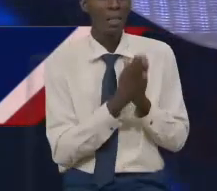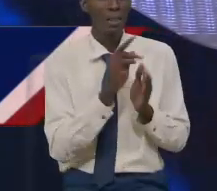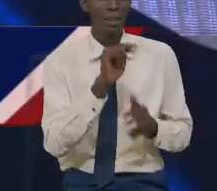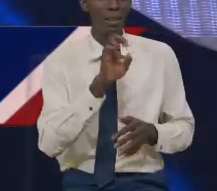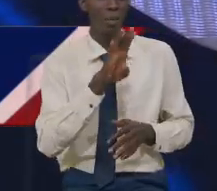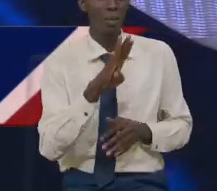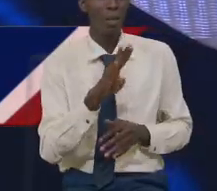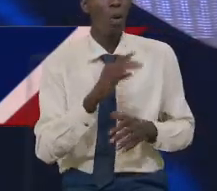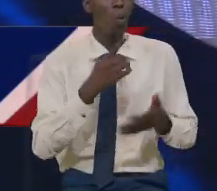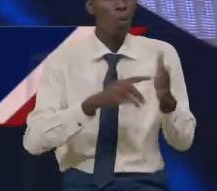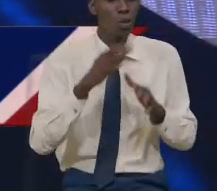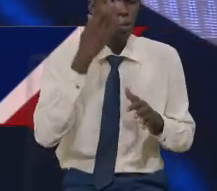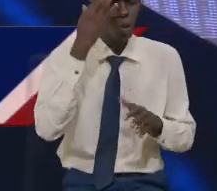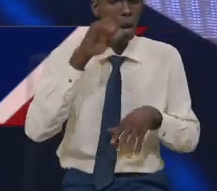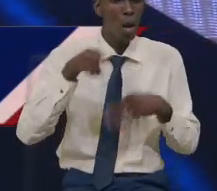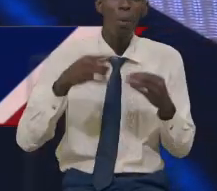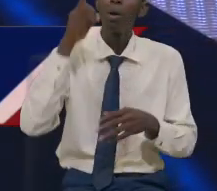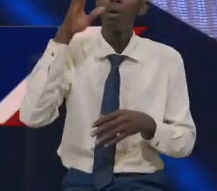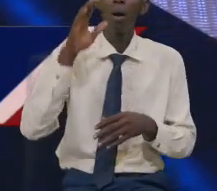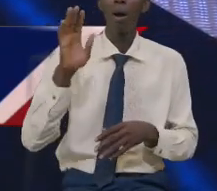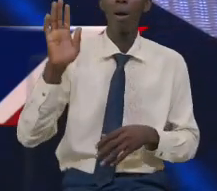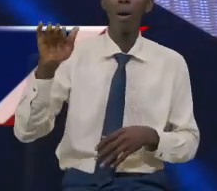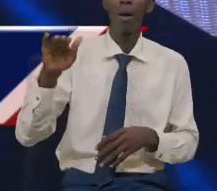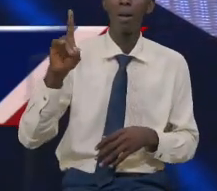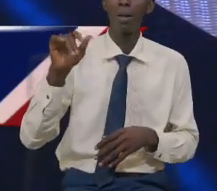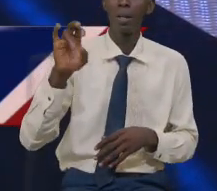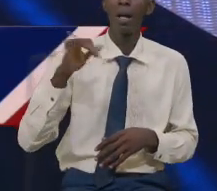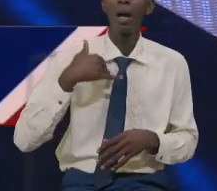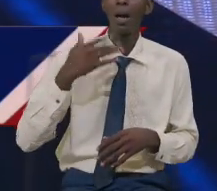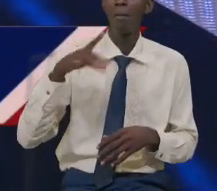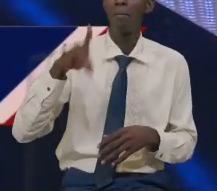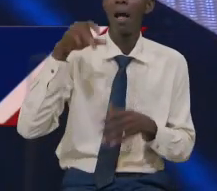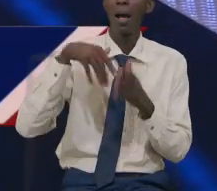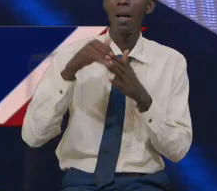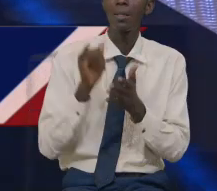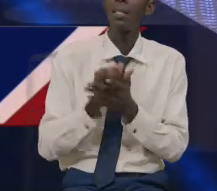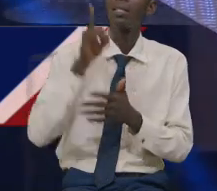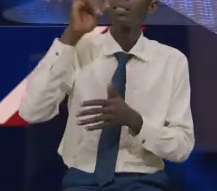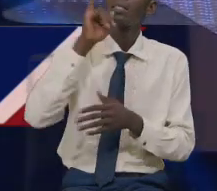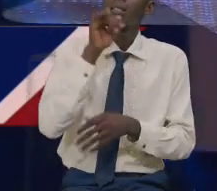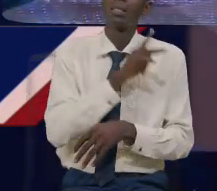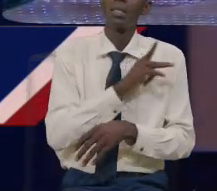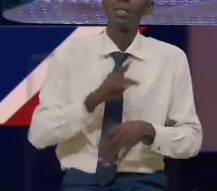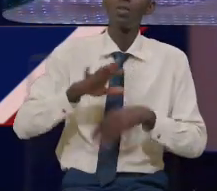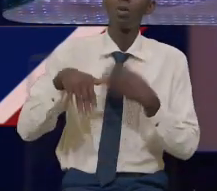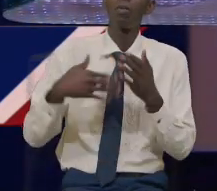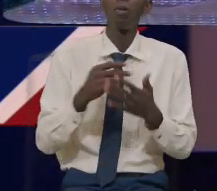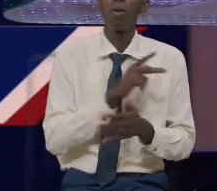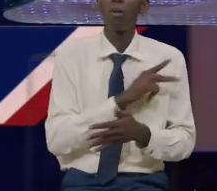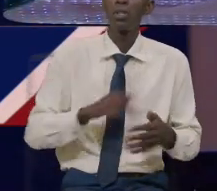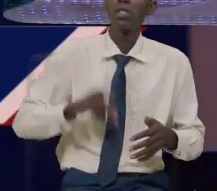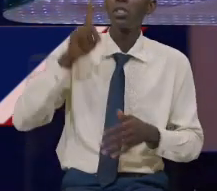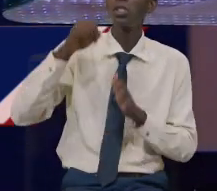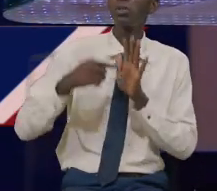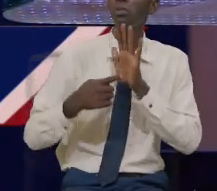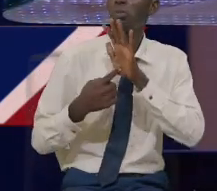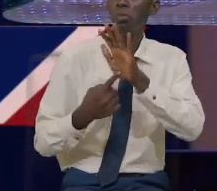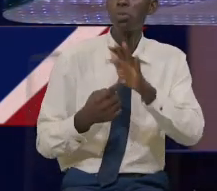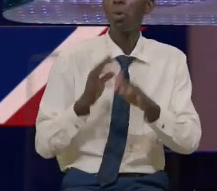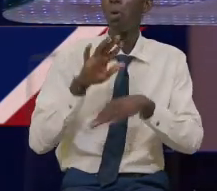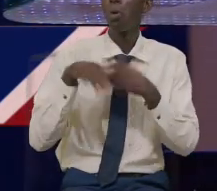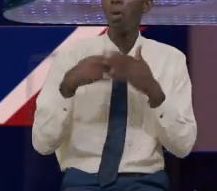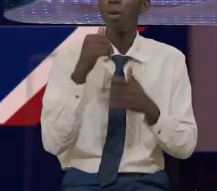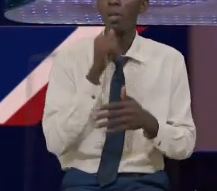He's the King of kings, he's the King of all laws, he's the one that reveals secrets. Well done, that's a